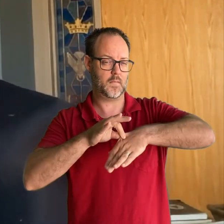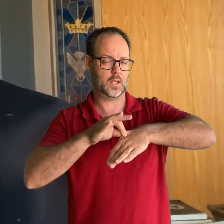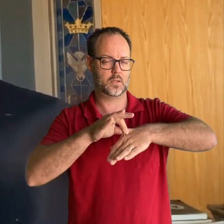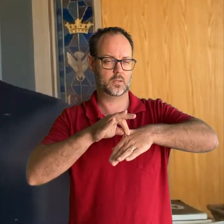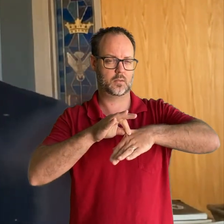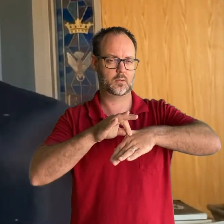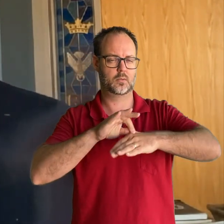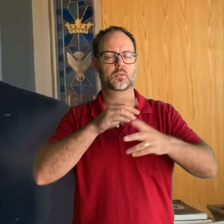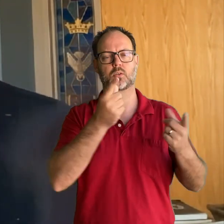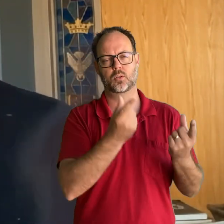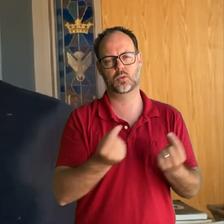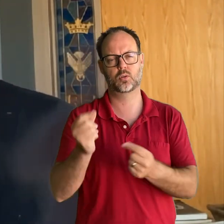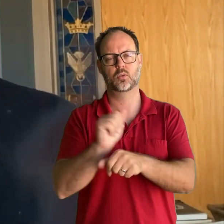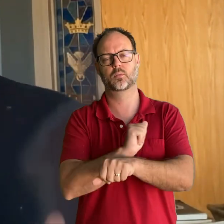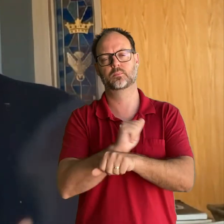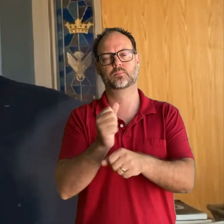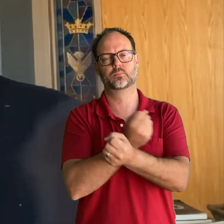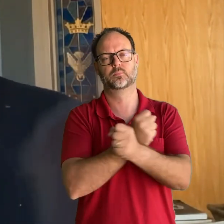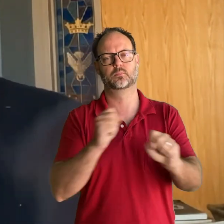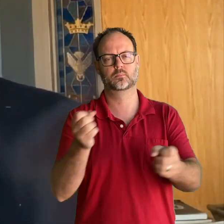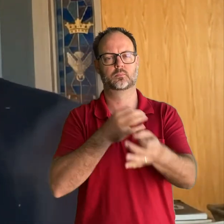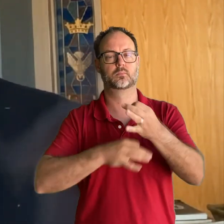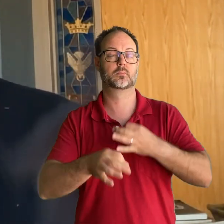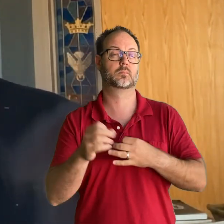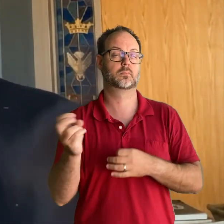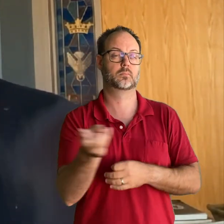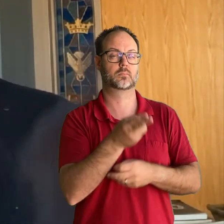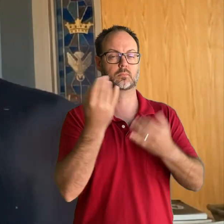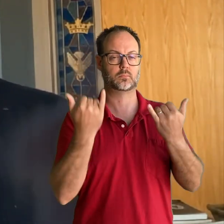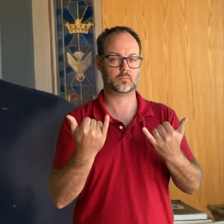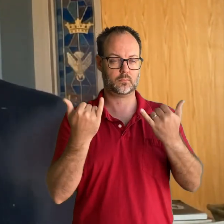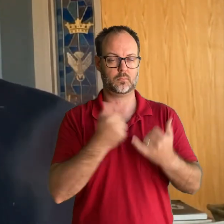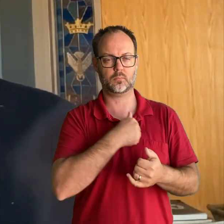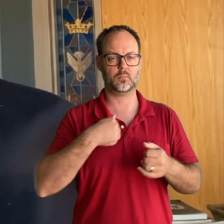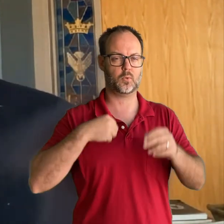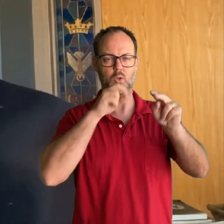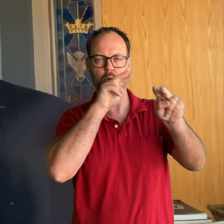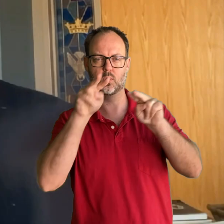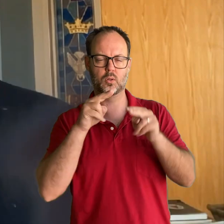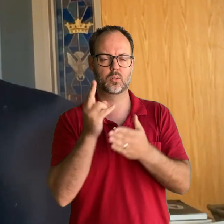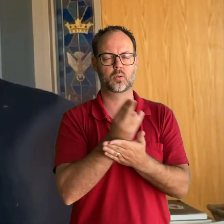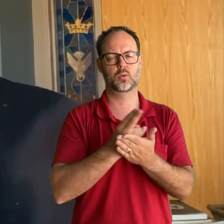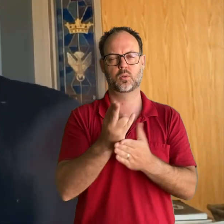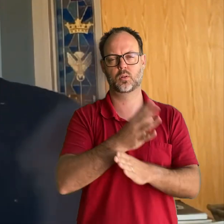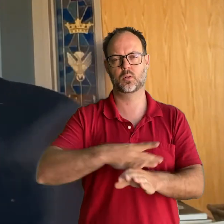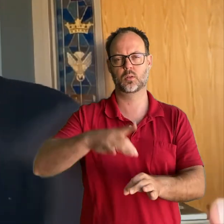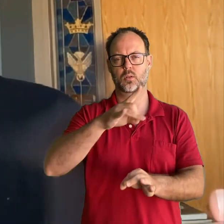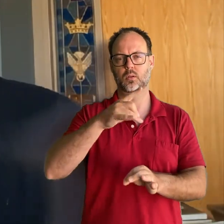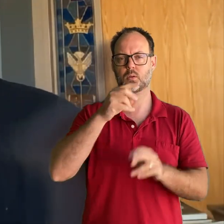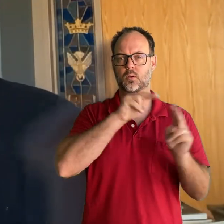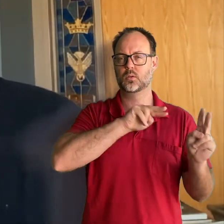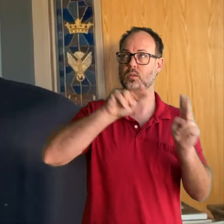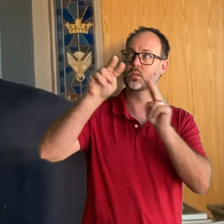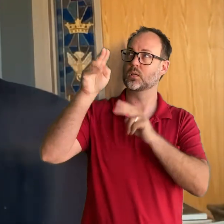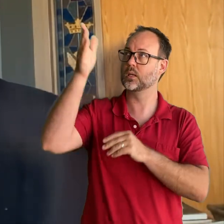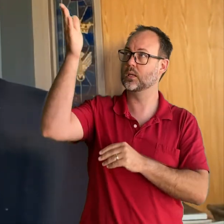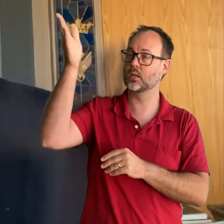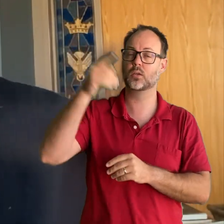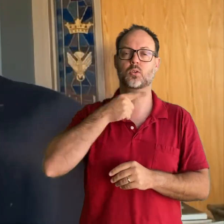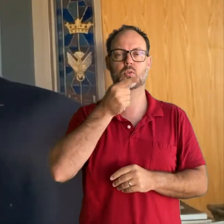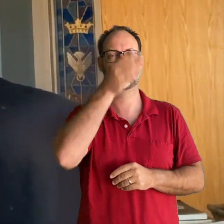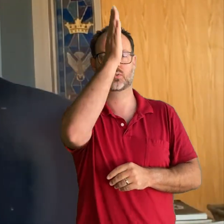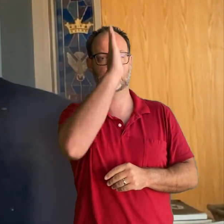of salvation for us. And now we're going to talk about the section on the Holy Spirit, where we're going to see that He is true